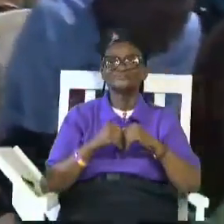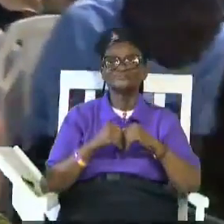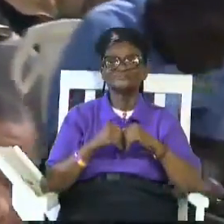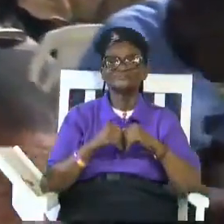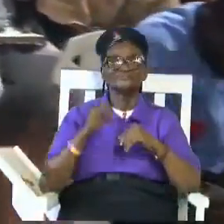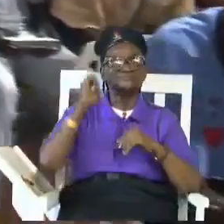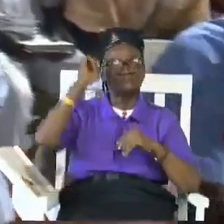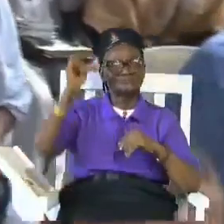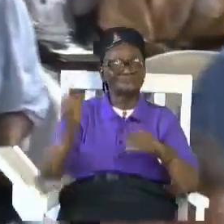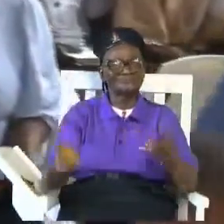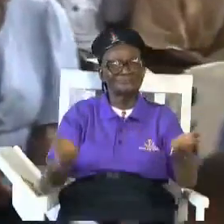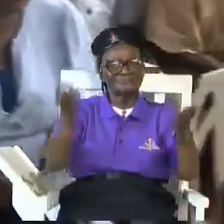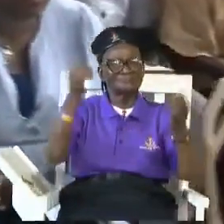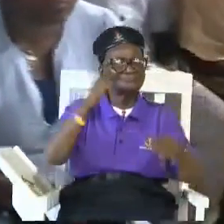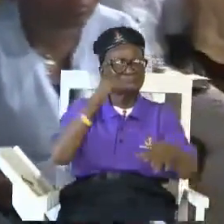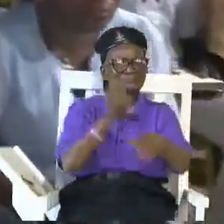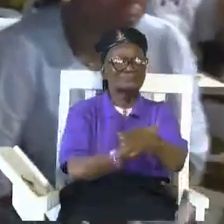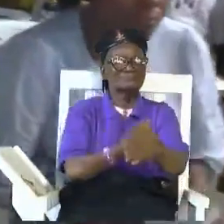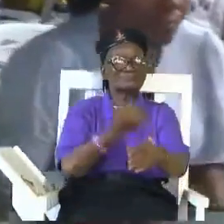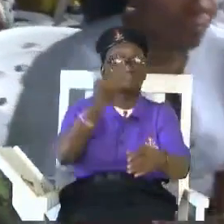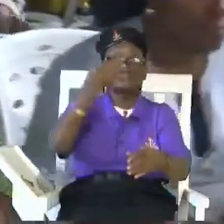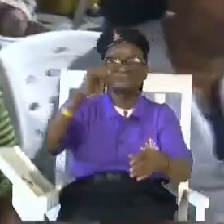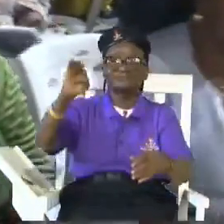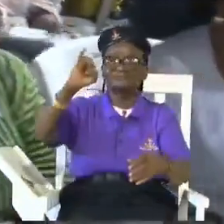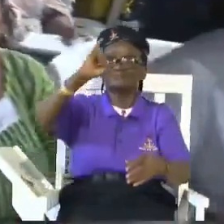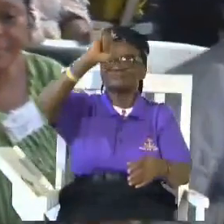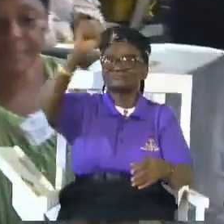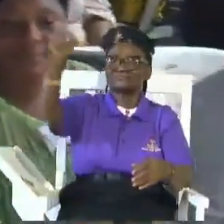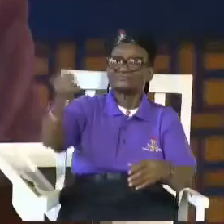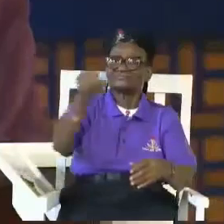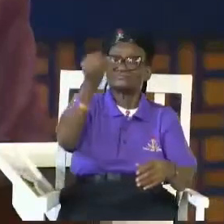He raised the daughter of Jairus.